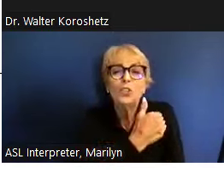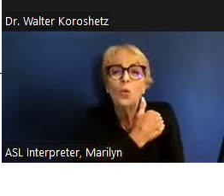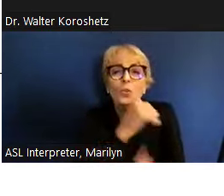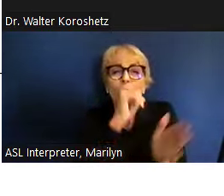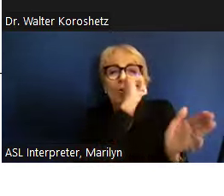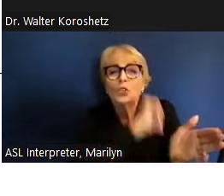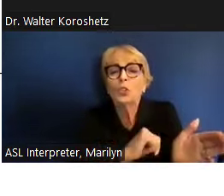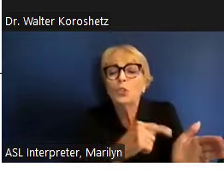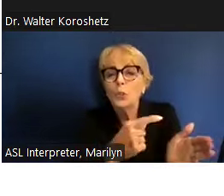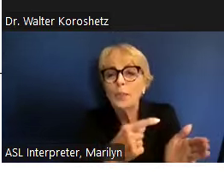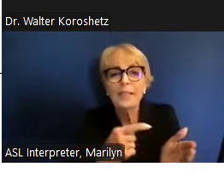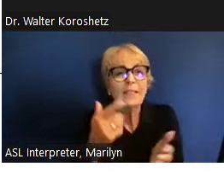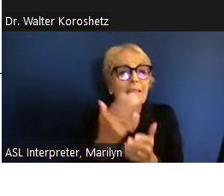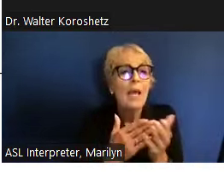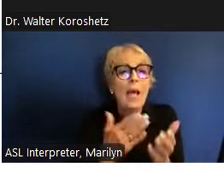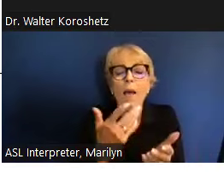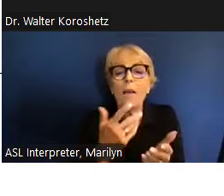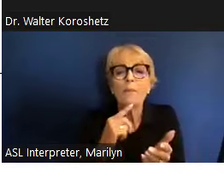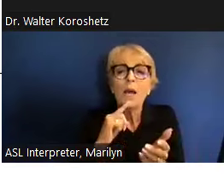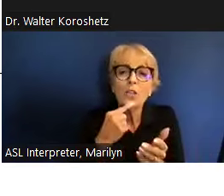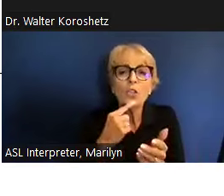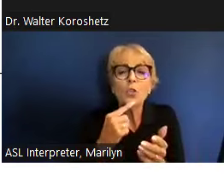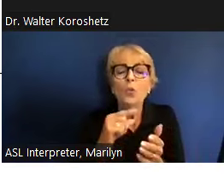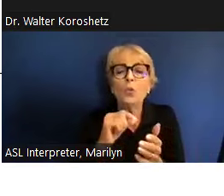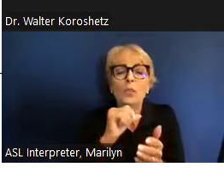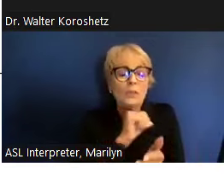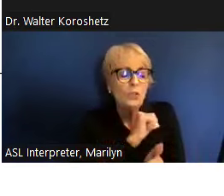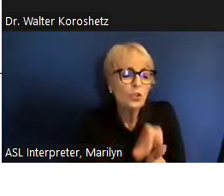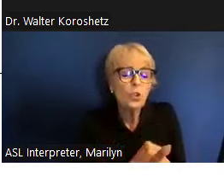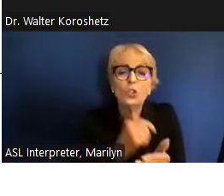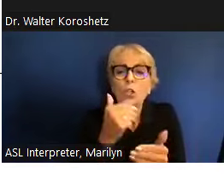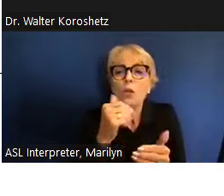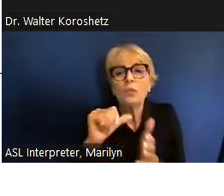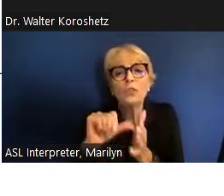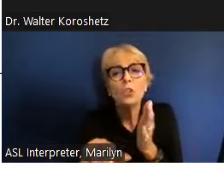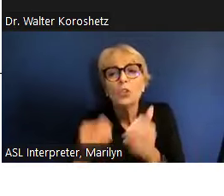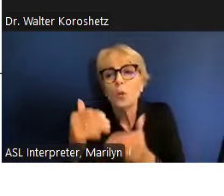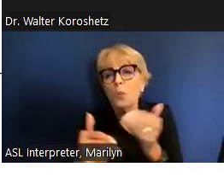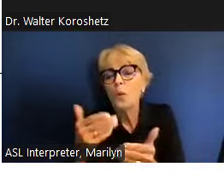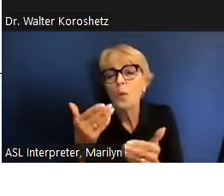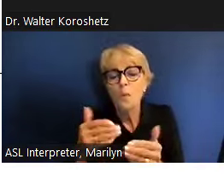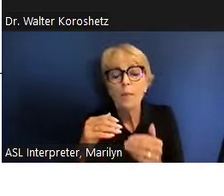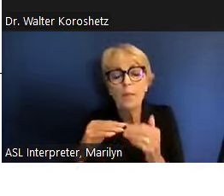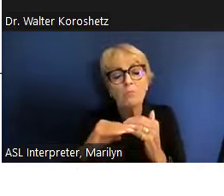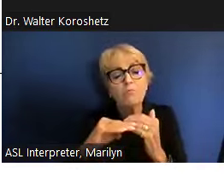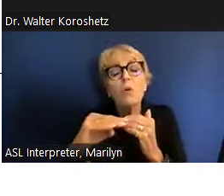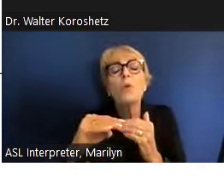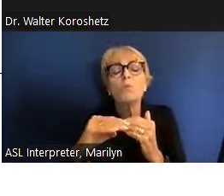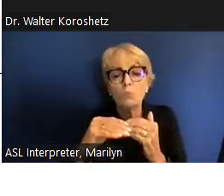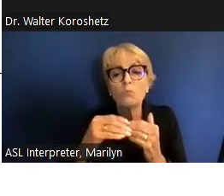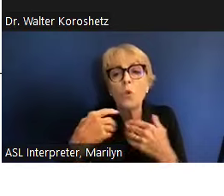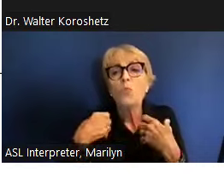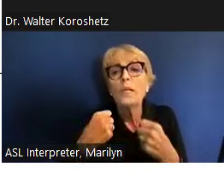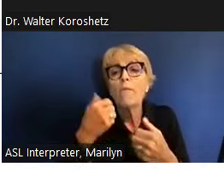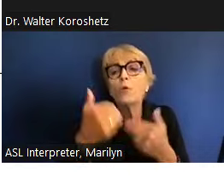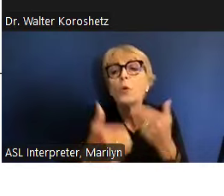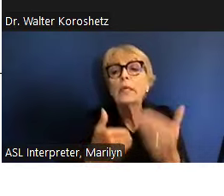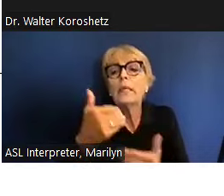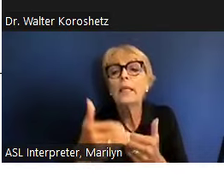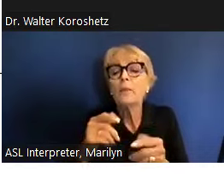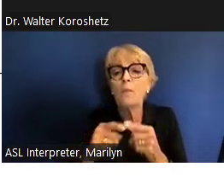other, acute surgical procedure, there might be a really linear pathway to recovery. Whereas in this place, they're kind of having to